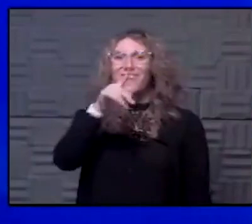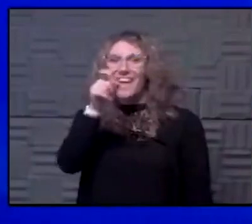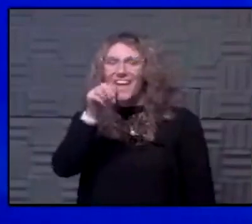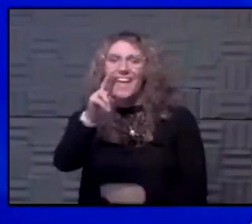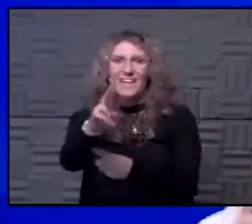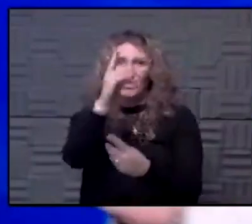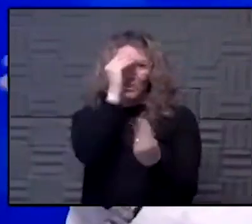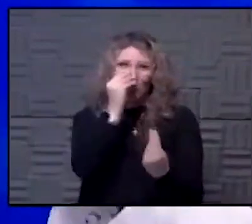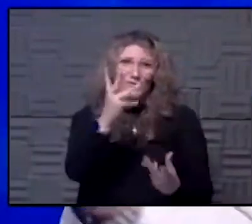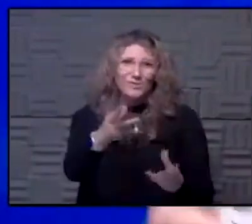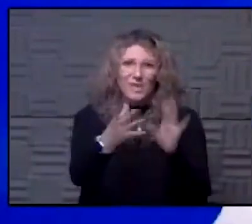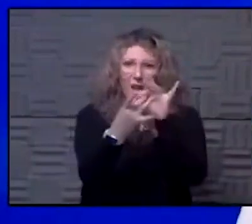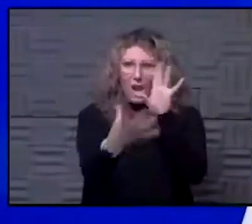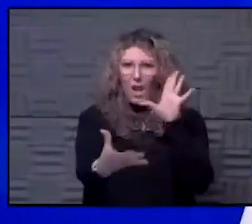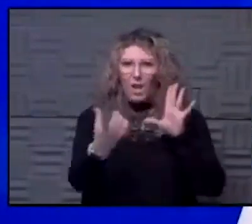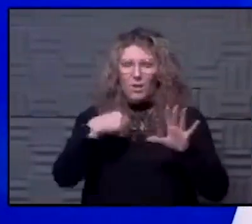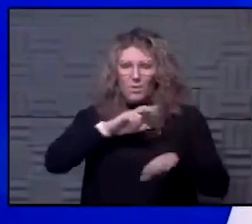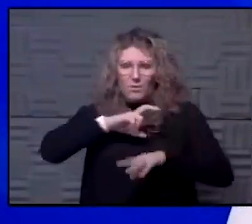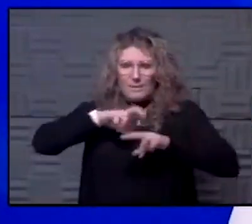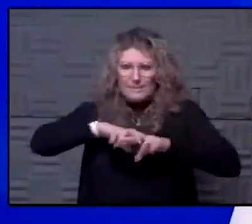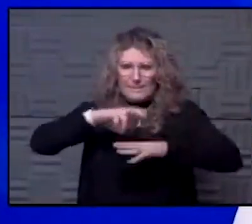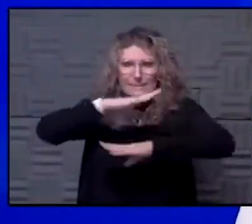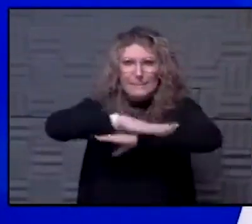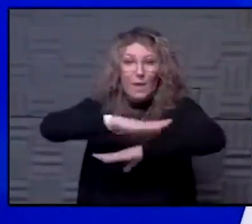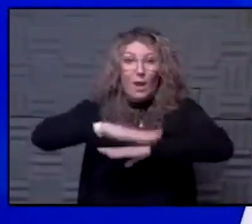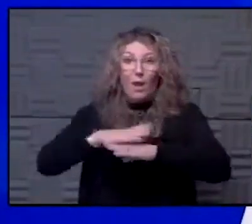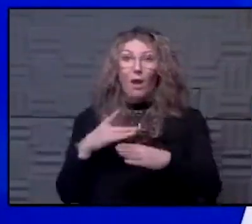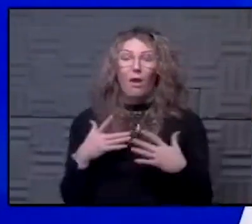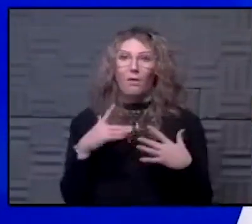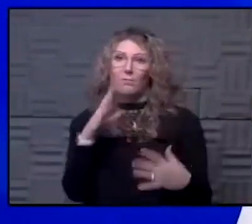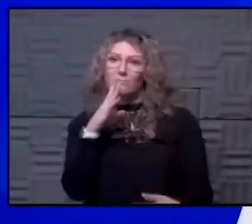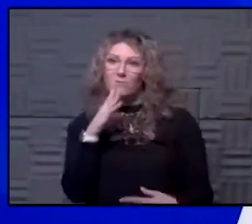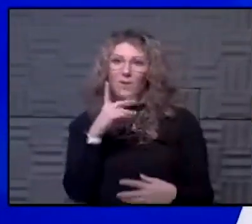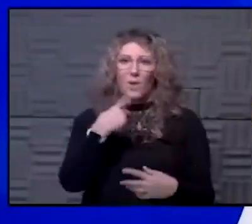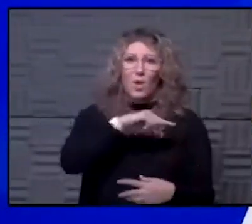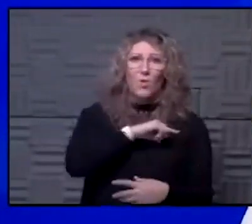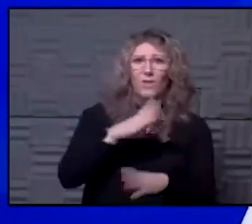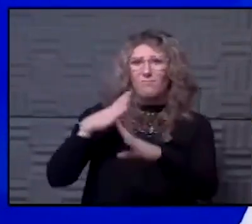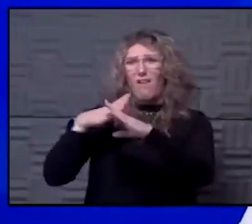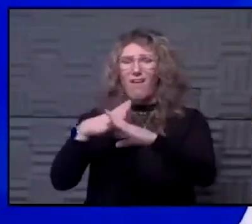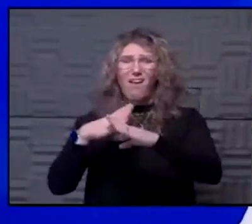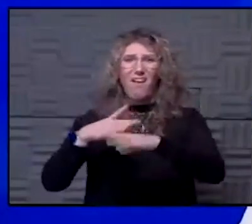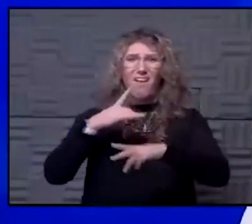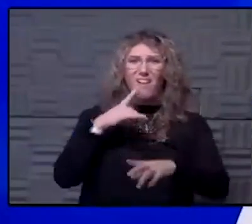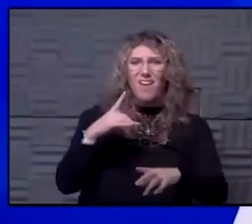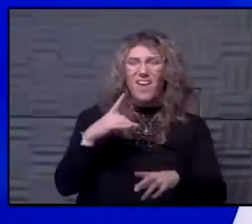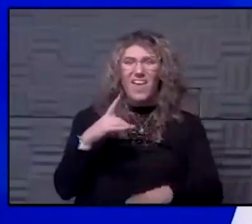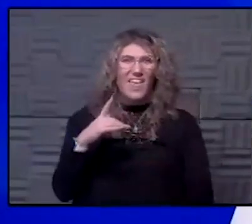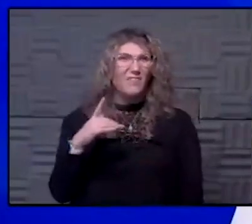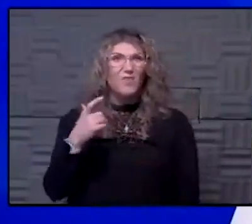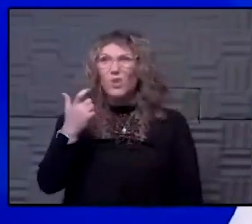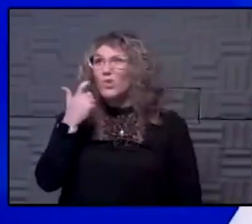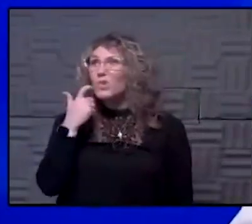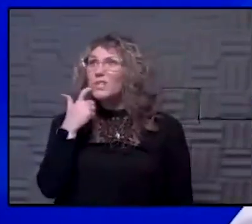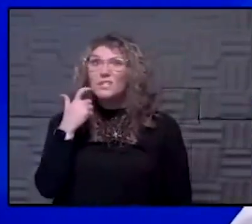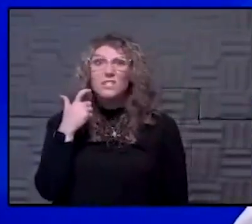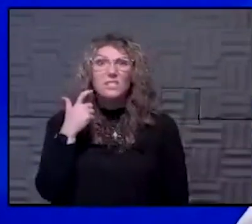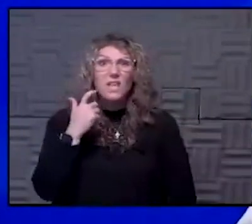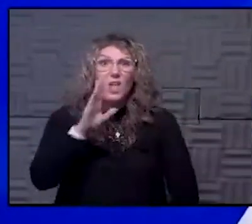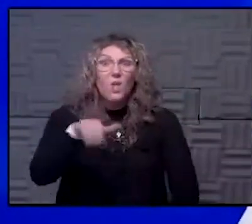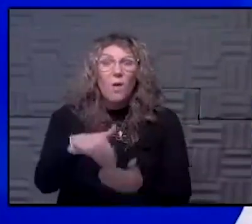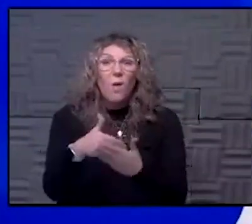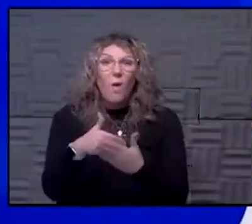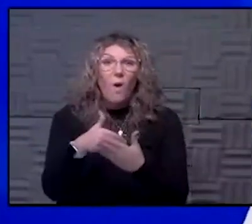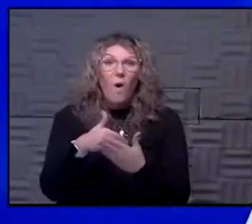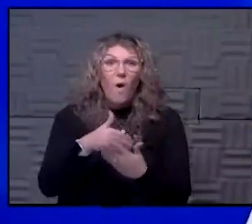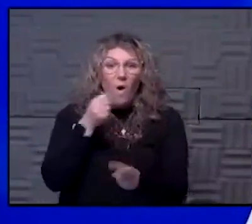data came out, and we were sitting at this table and we were talking about it, and we said, look, folks, we have been on the defensive for the last entire